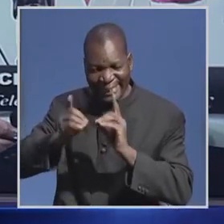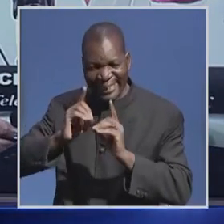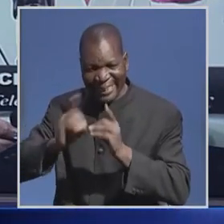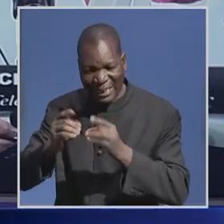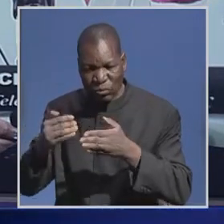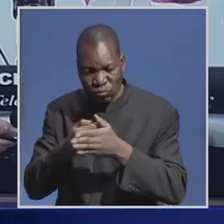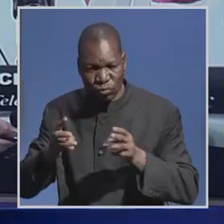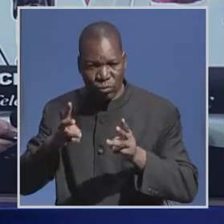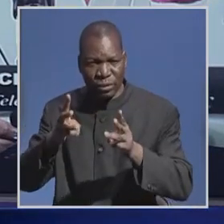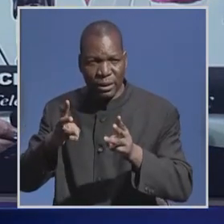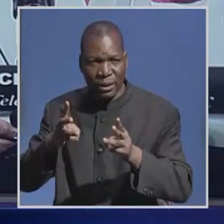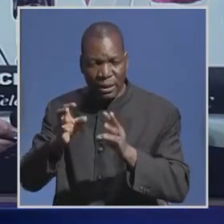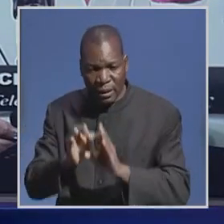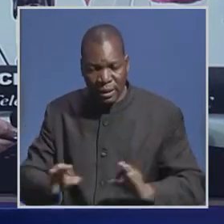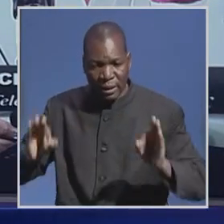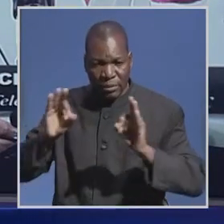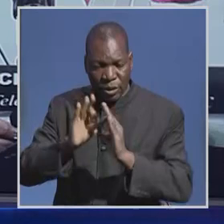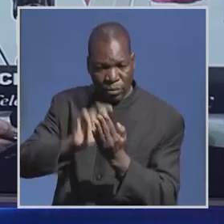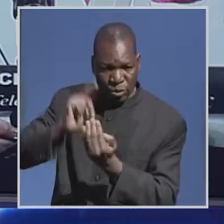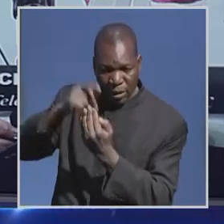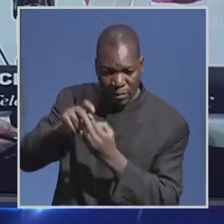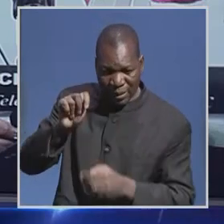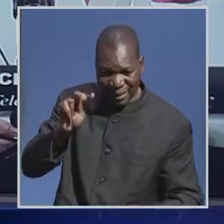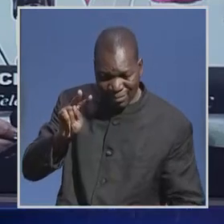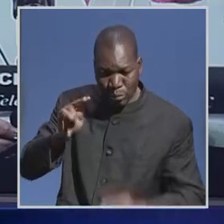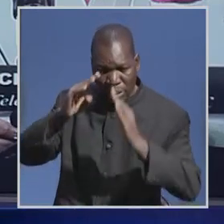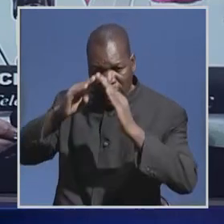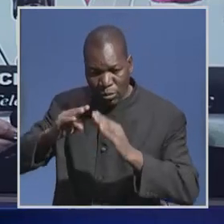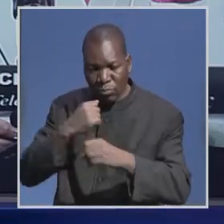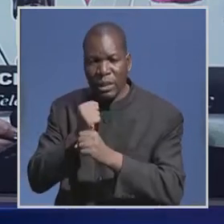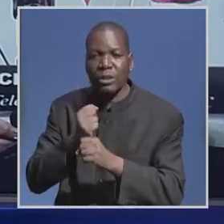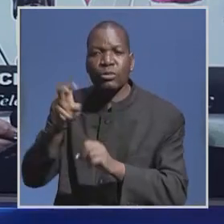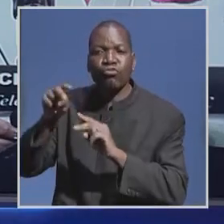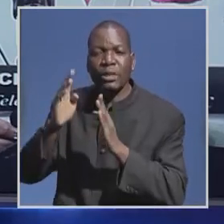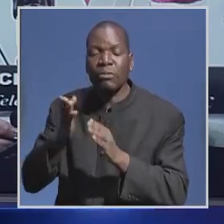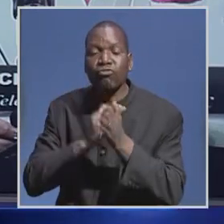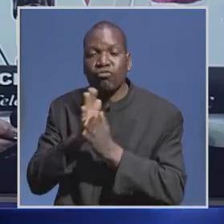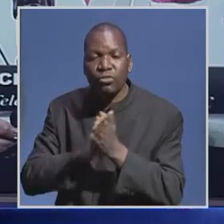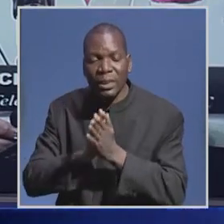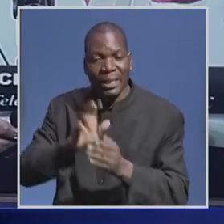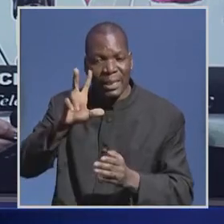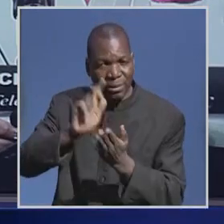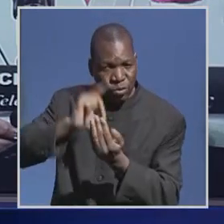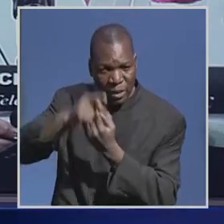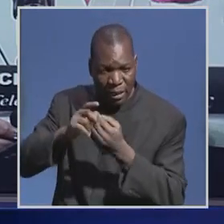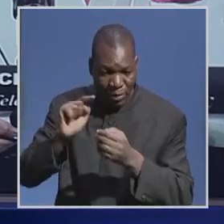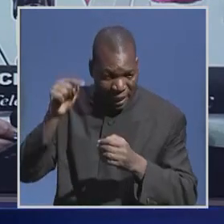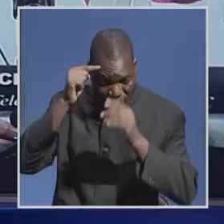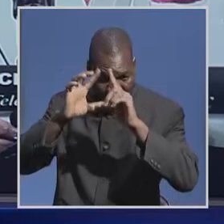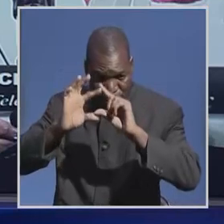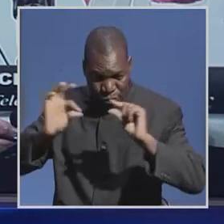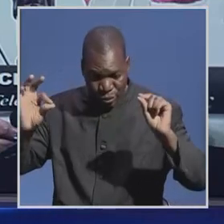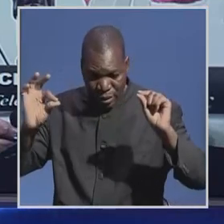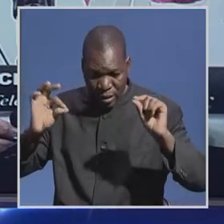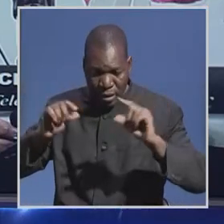says content is key for any television station to attract viewers. Speaking during a handover of three programs from the Japanese government, Ms.